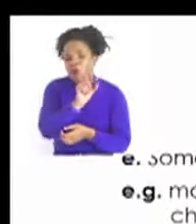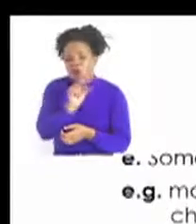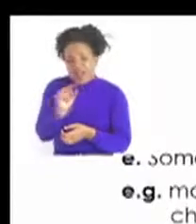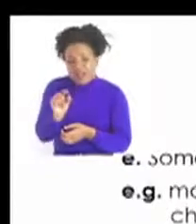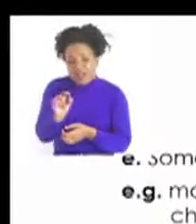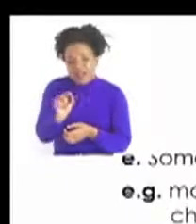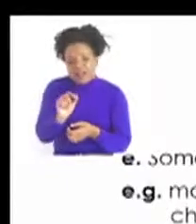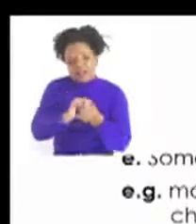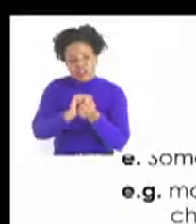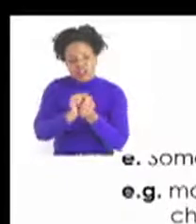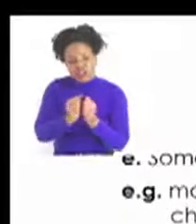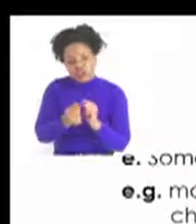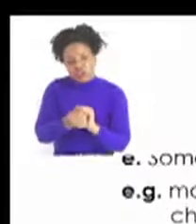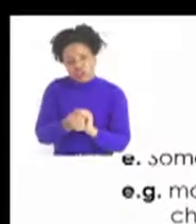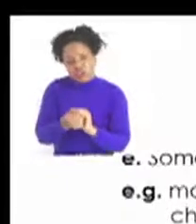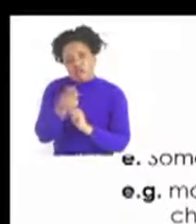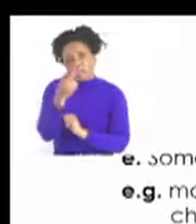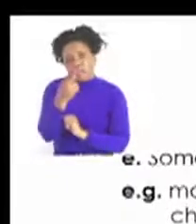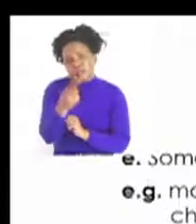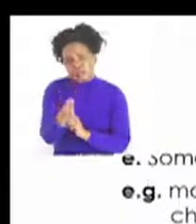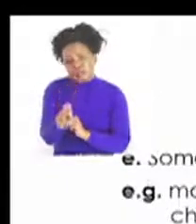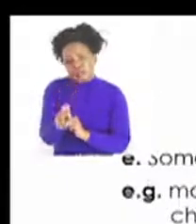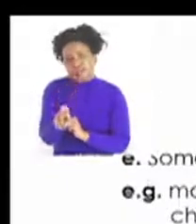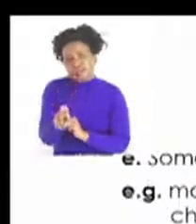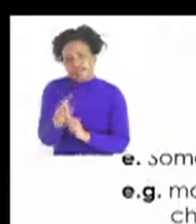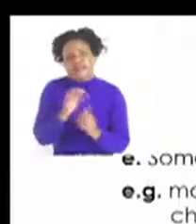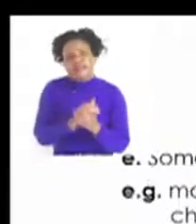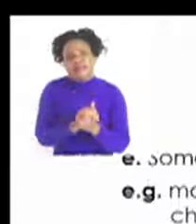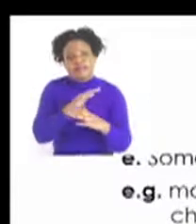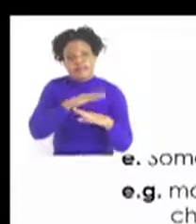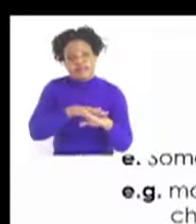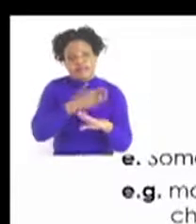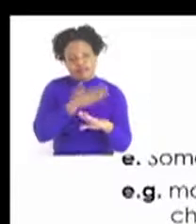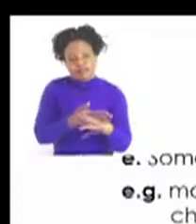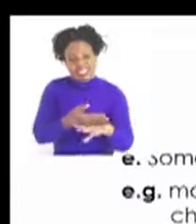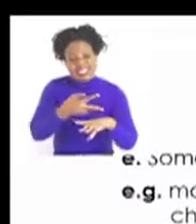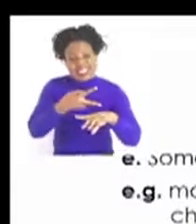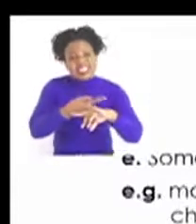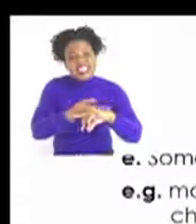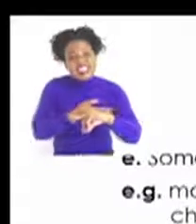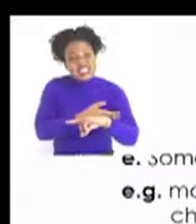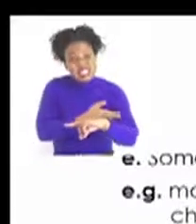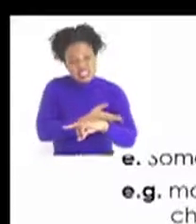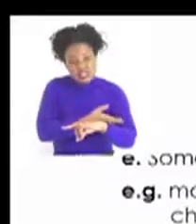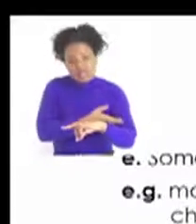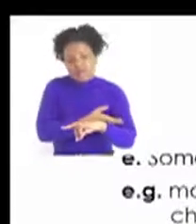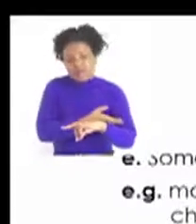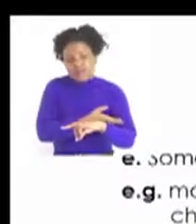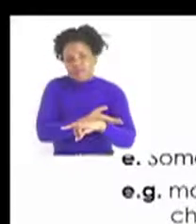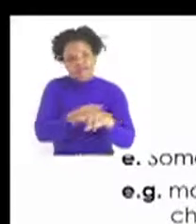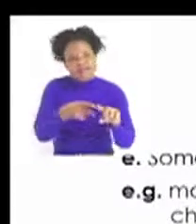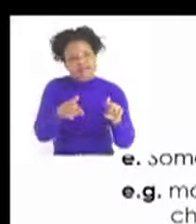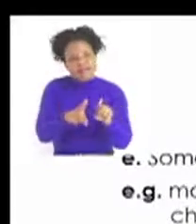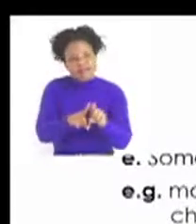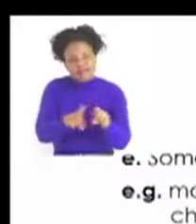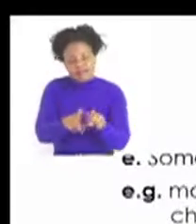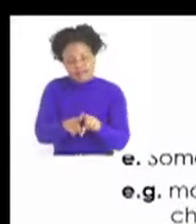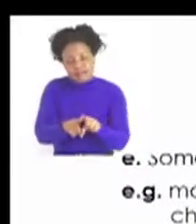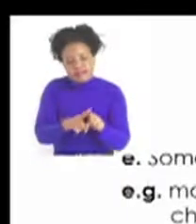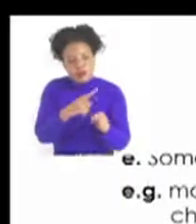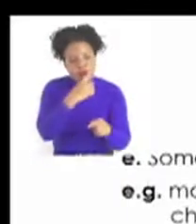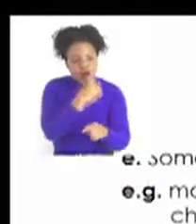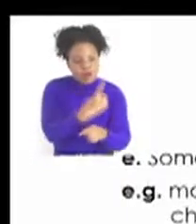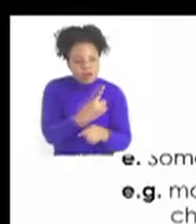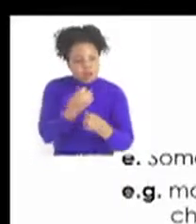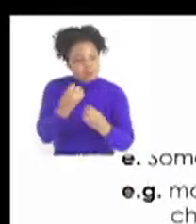do not change. For example, sheep remain sheep. We don't add an S